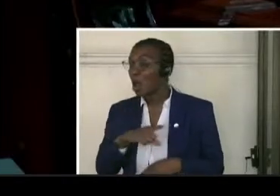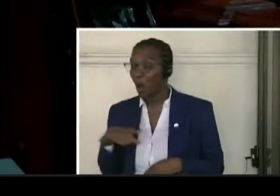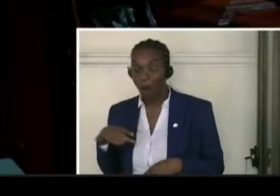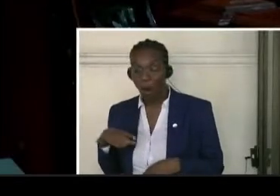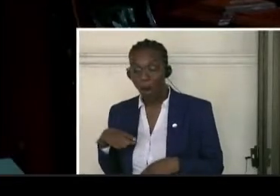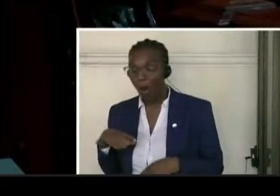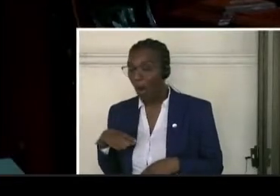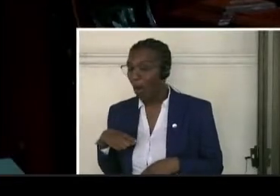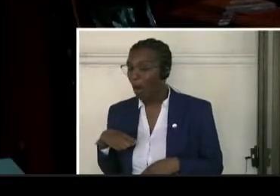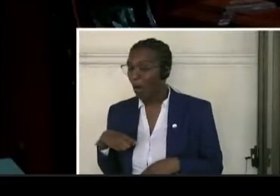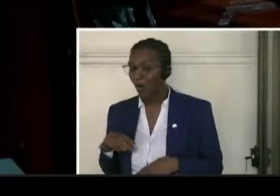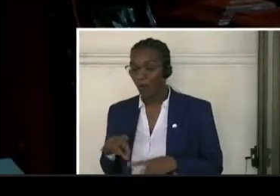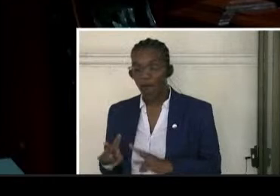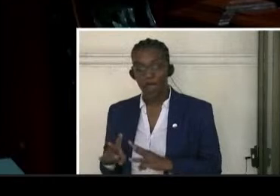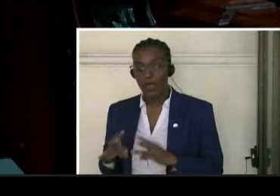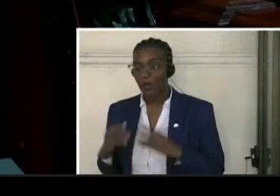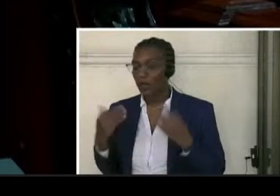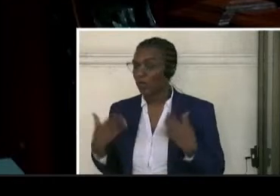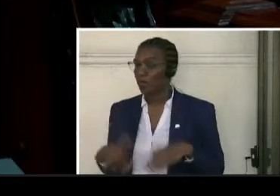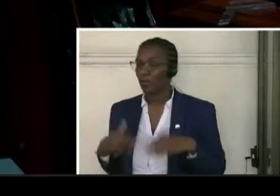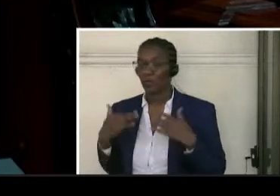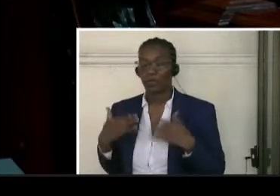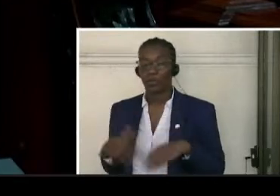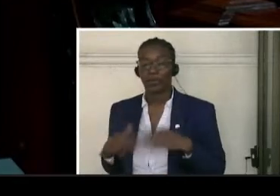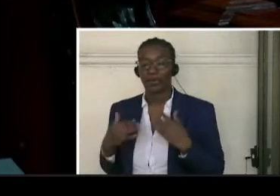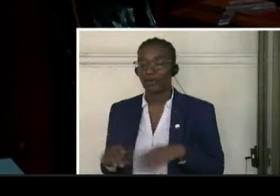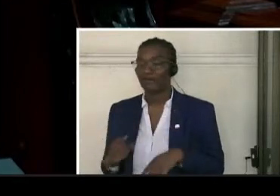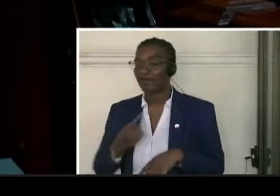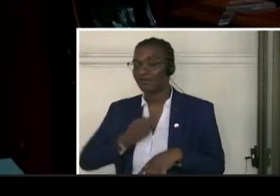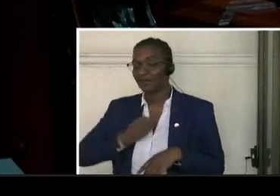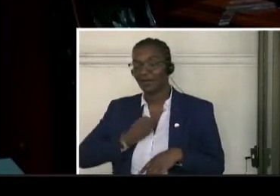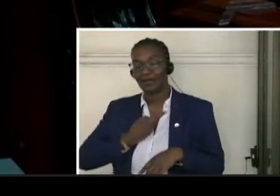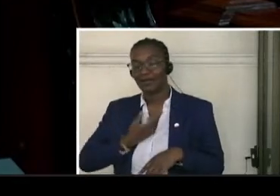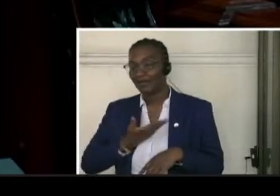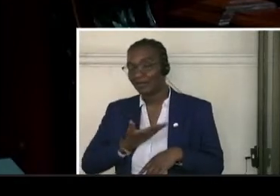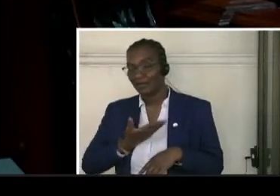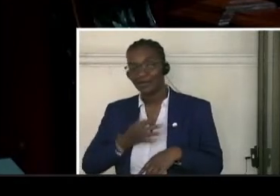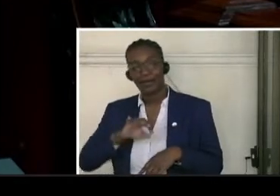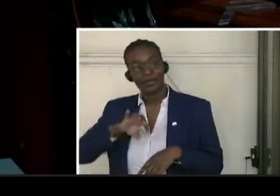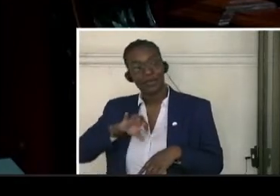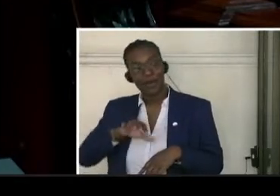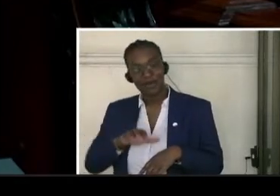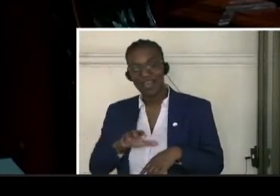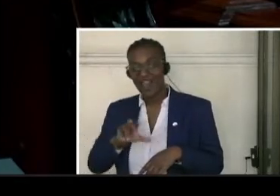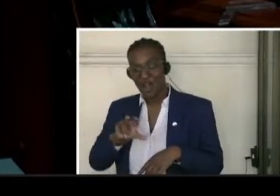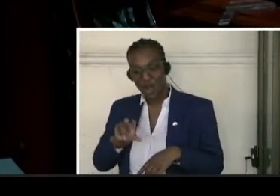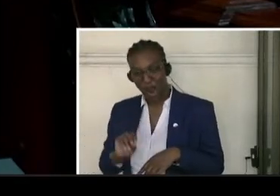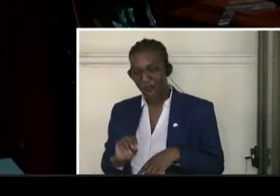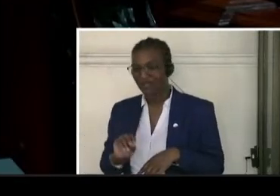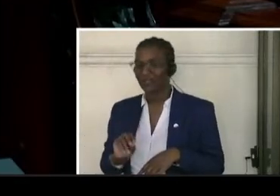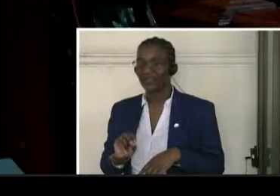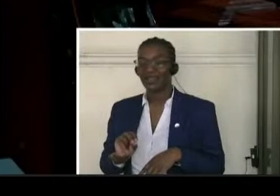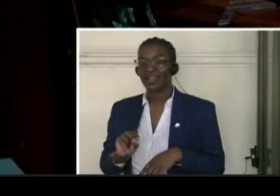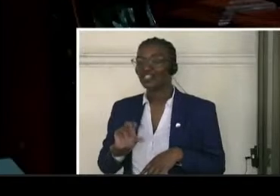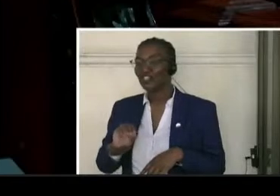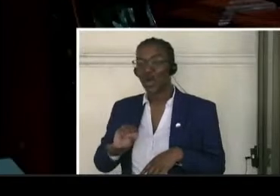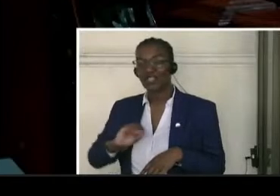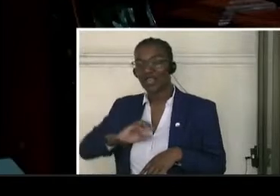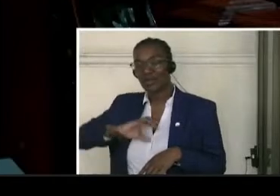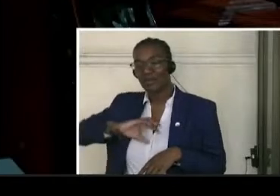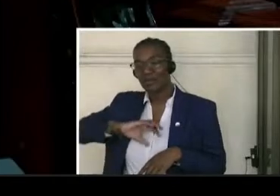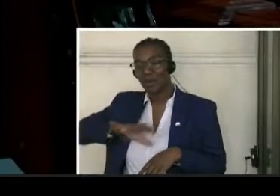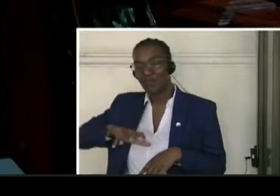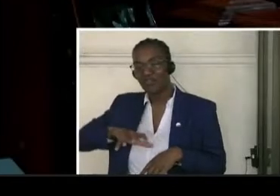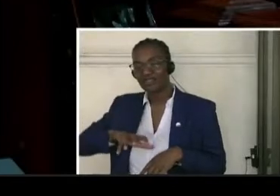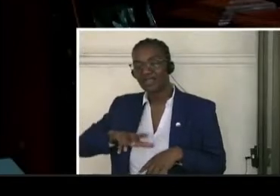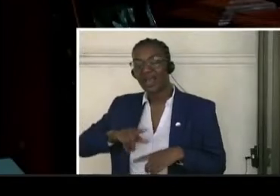journey. It's going to be a very long journey for you. This is a province not that, it's not a province that evolves